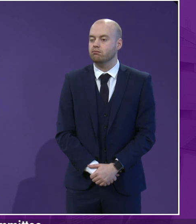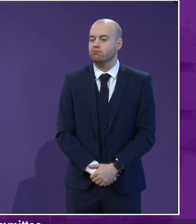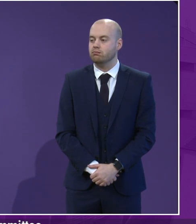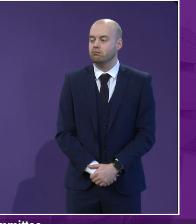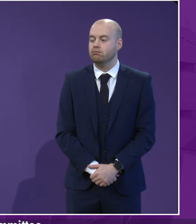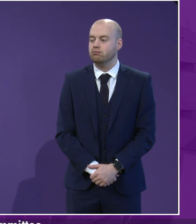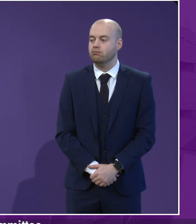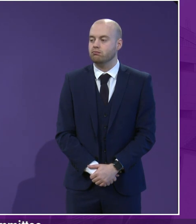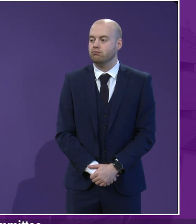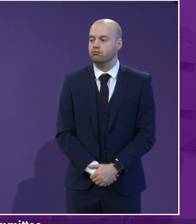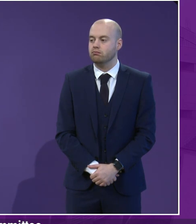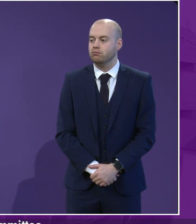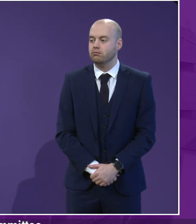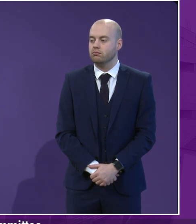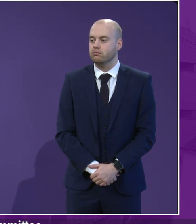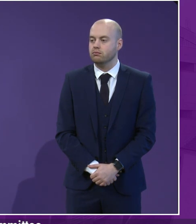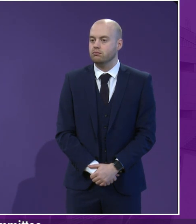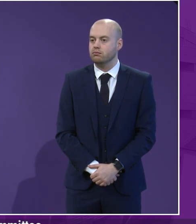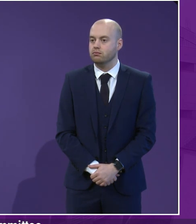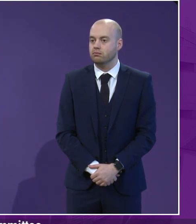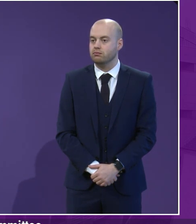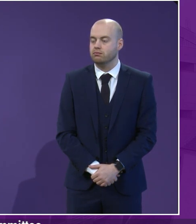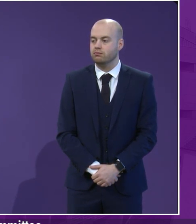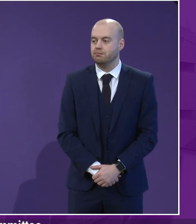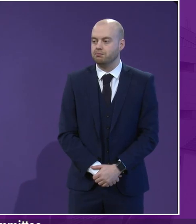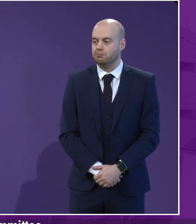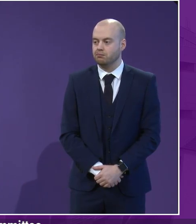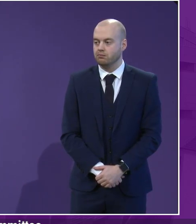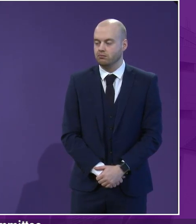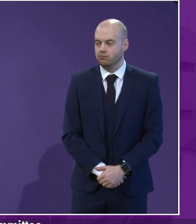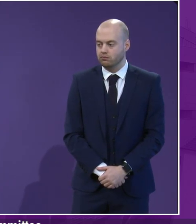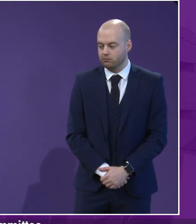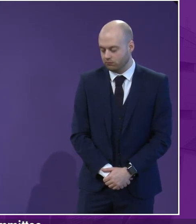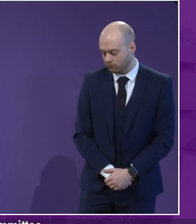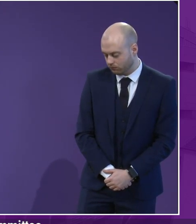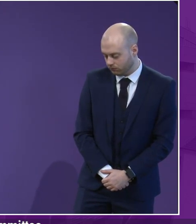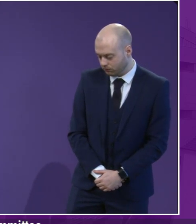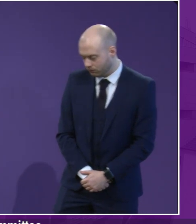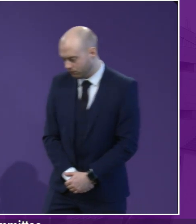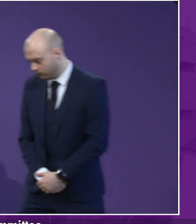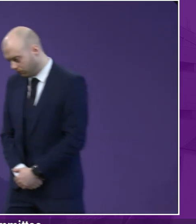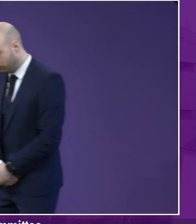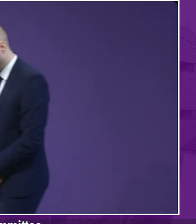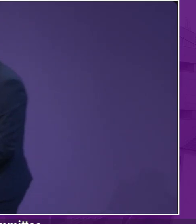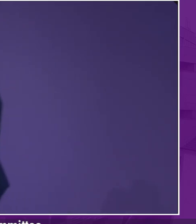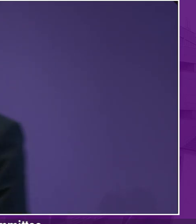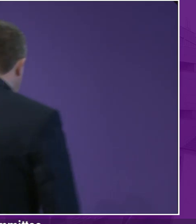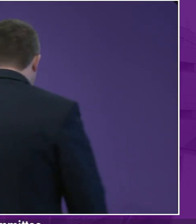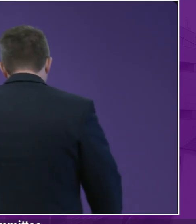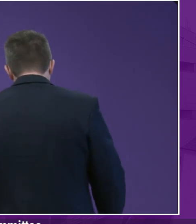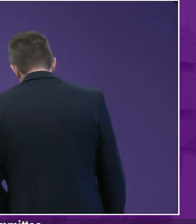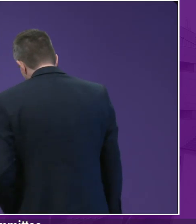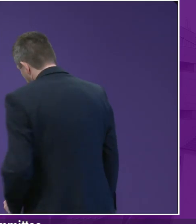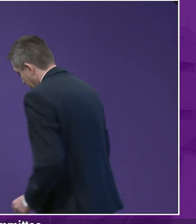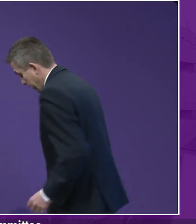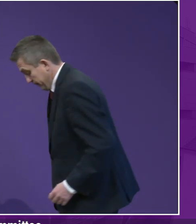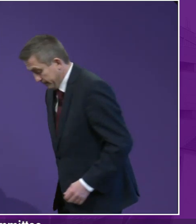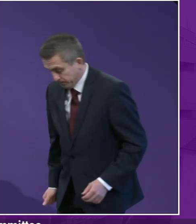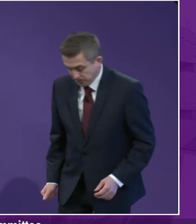That Professor Turner said there, and I also think there are a number of barriers for deaf students wanting to attend